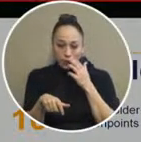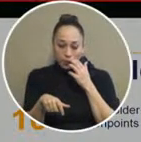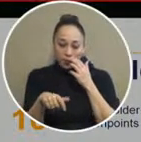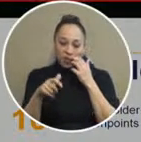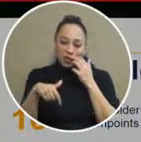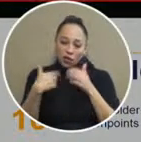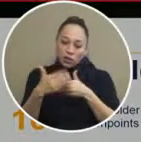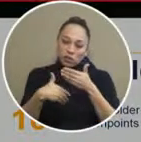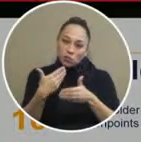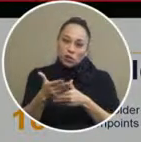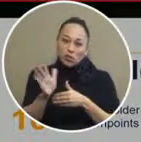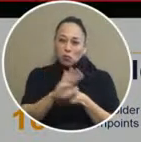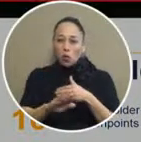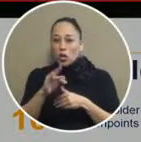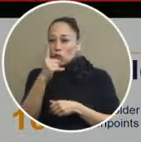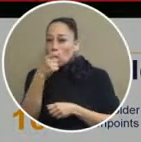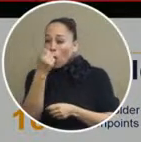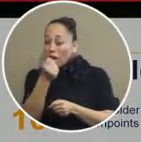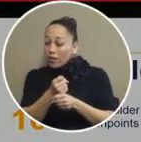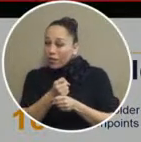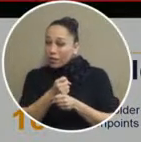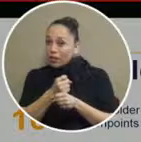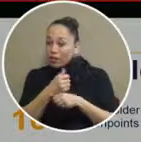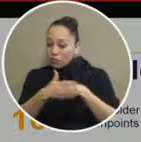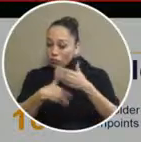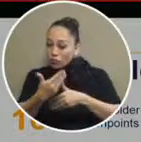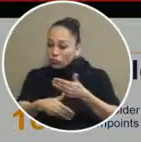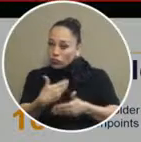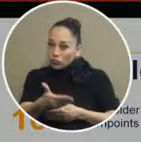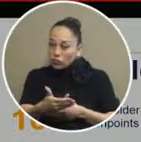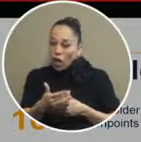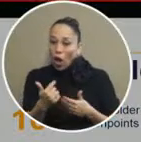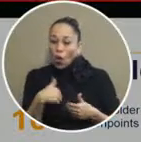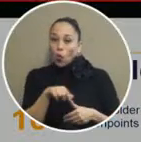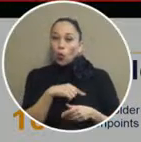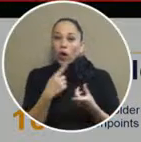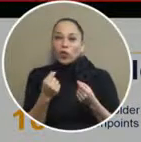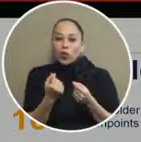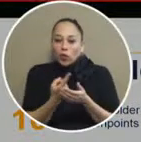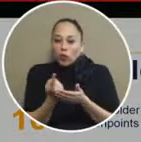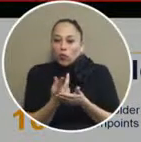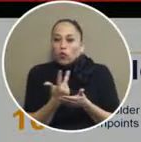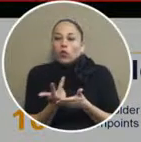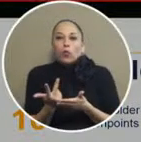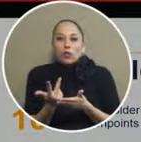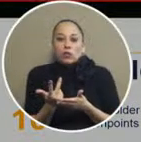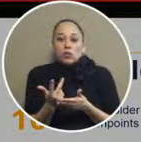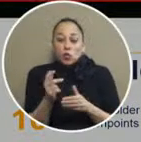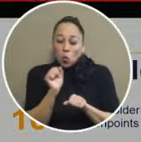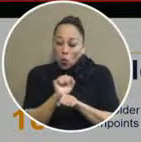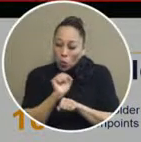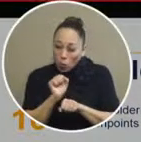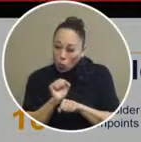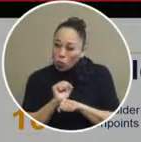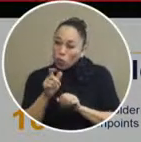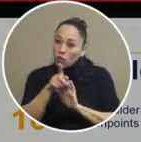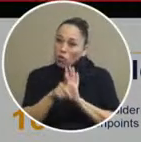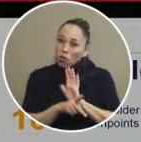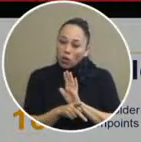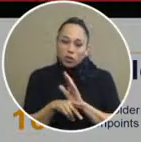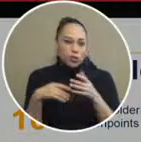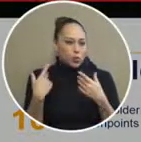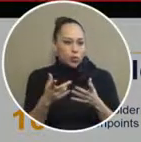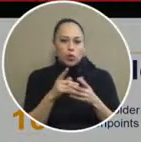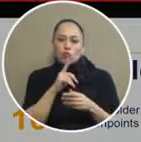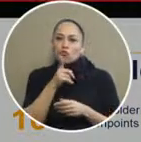this process takes over a year to conduct. And we've done it in a matter of weeks. And so working through that policy framework has been